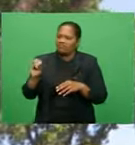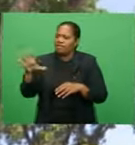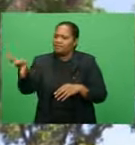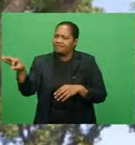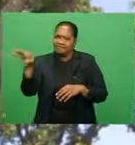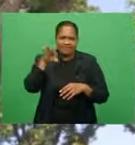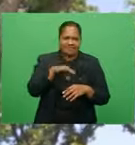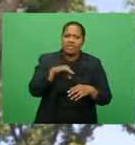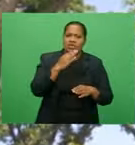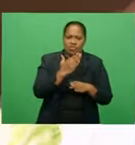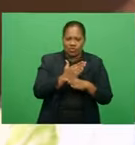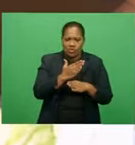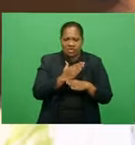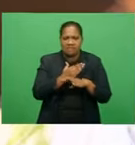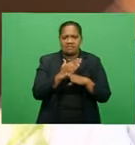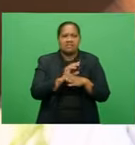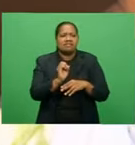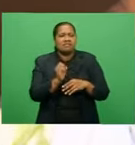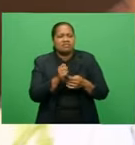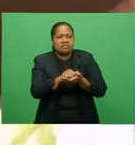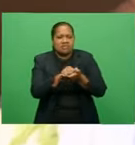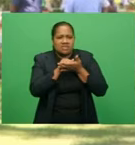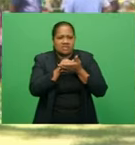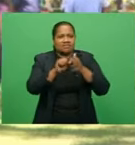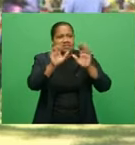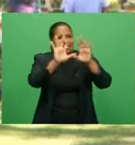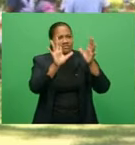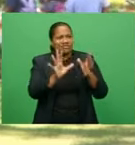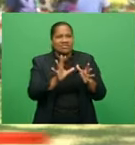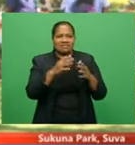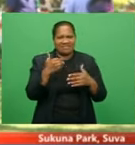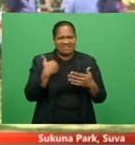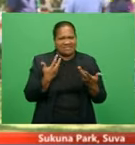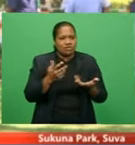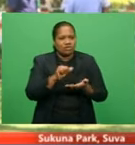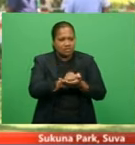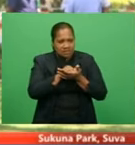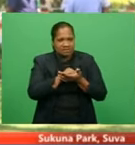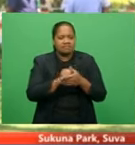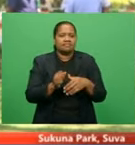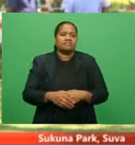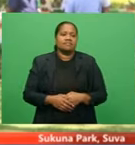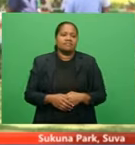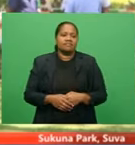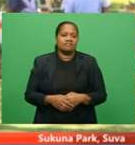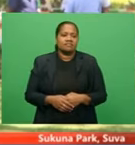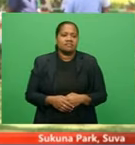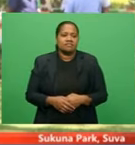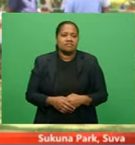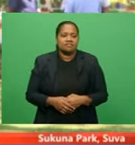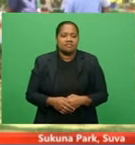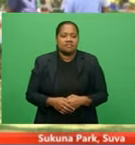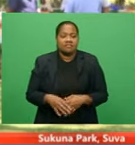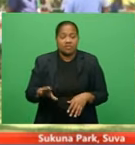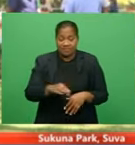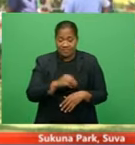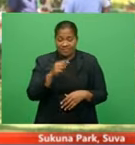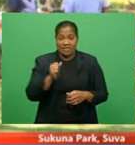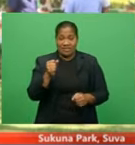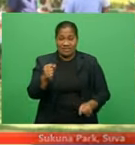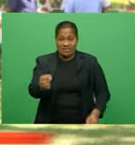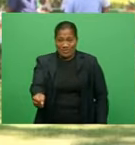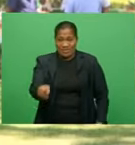doctor, to preserve the heritage of this park. Apart from receiving a facelift, Sukuna Park, according to city fathers, will